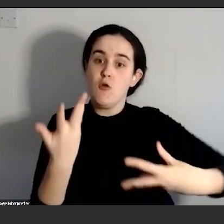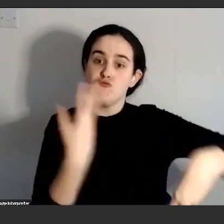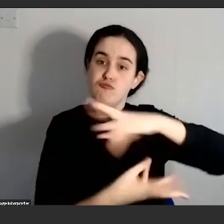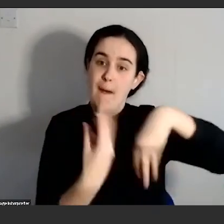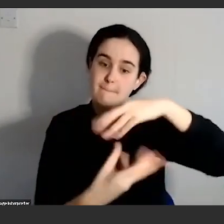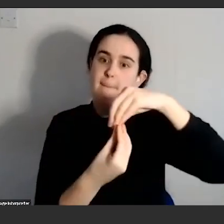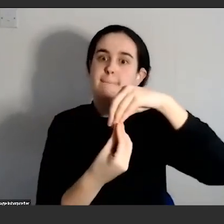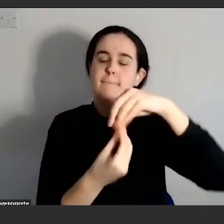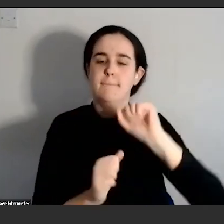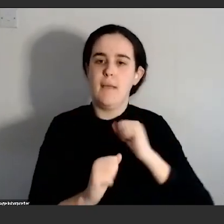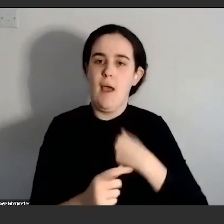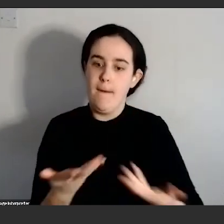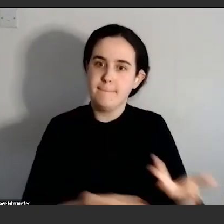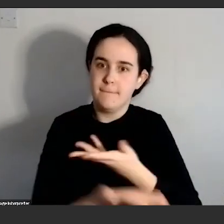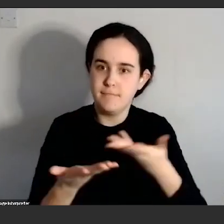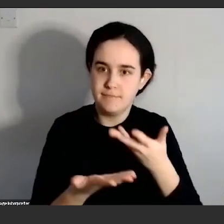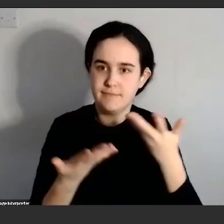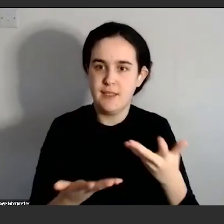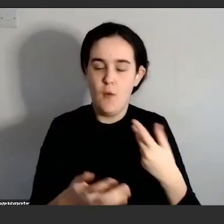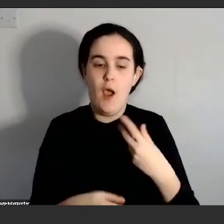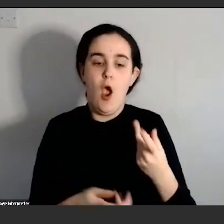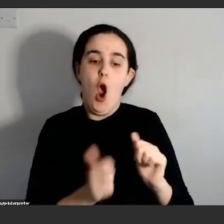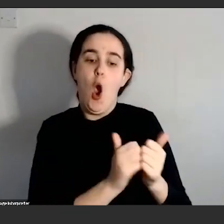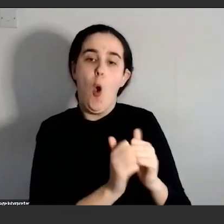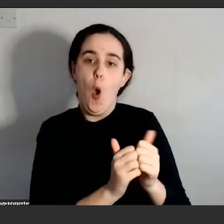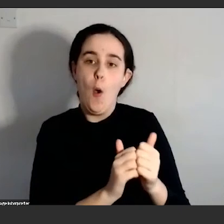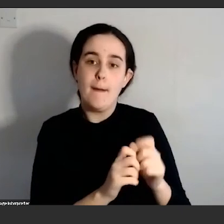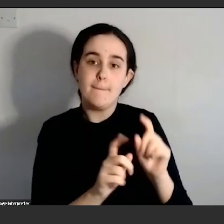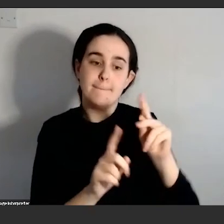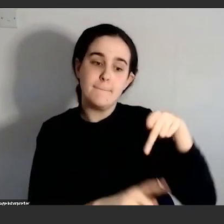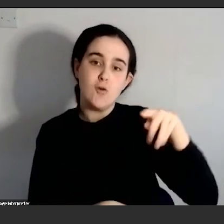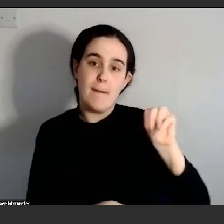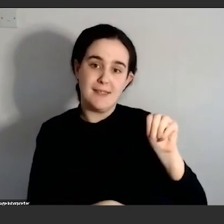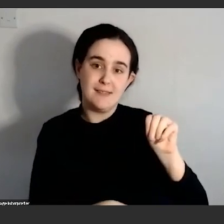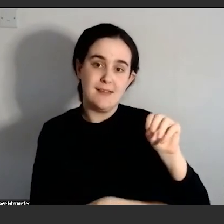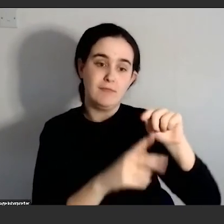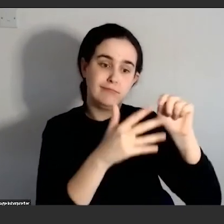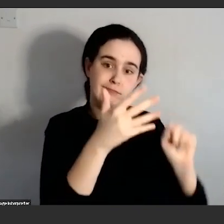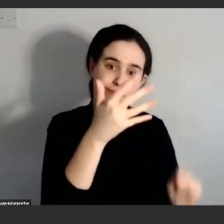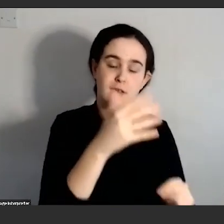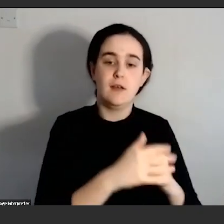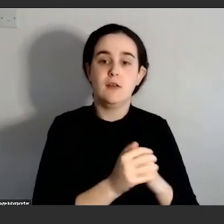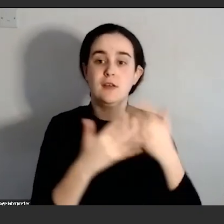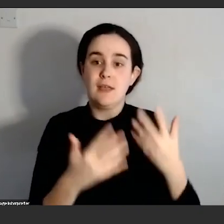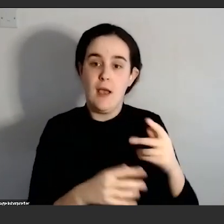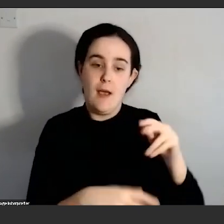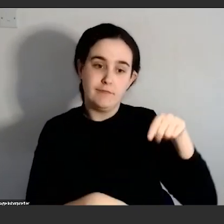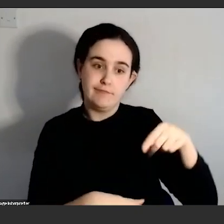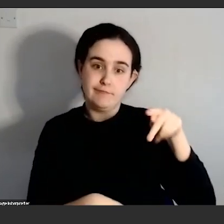Thank you, Femi. Let me bring you warm regards from His Excellency, the President of Ghana, Nana Addo Dankwa